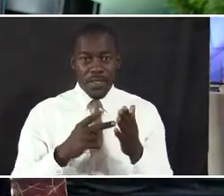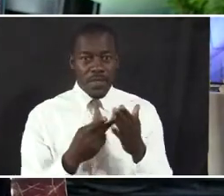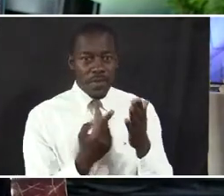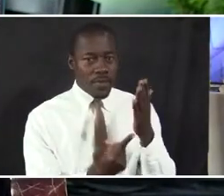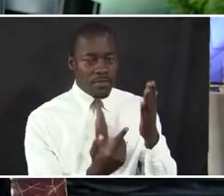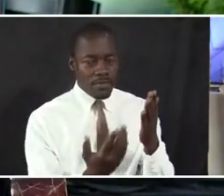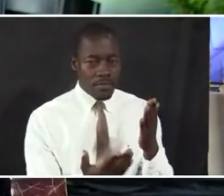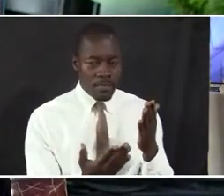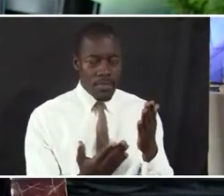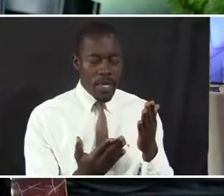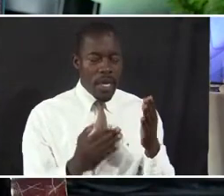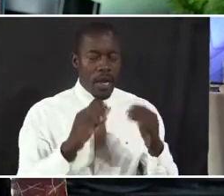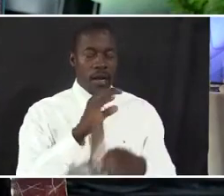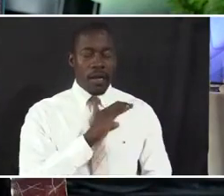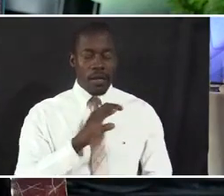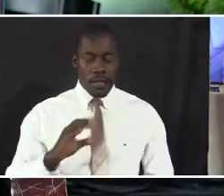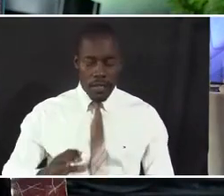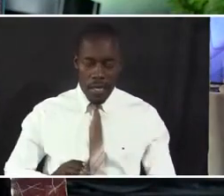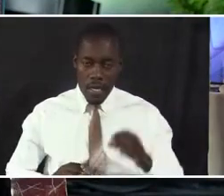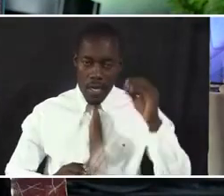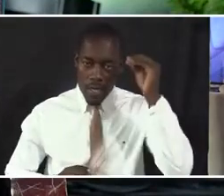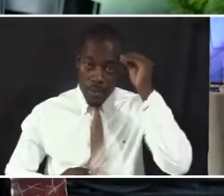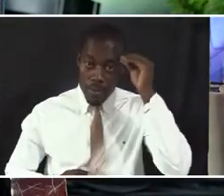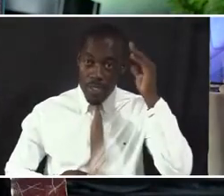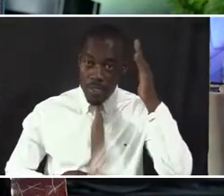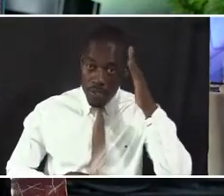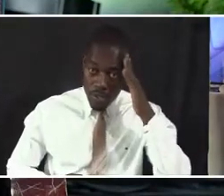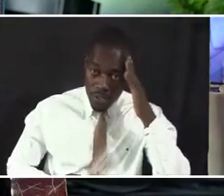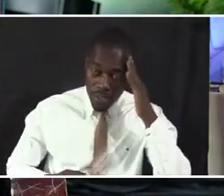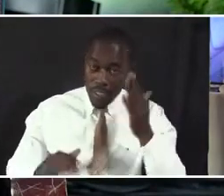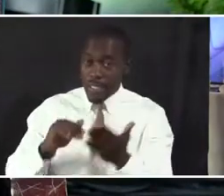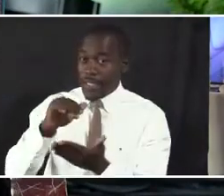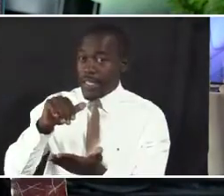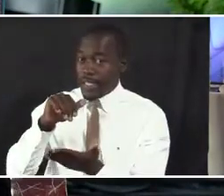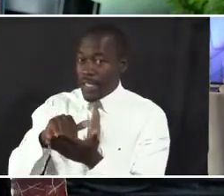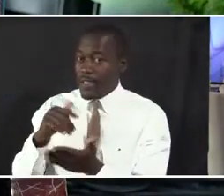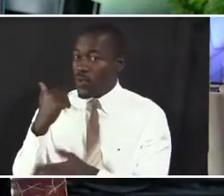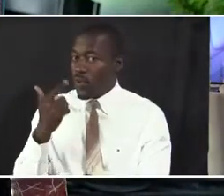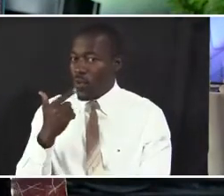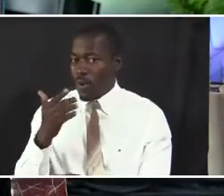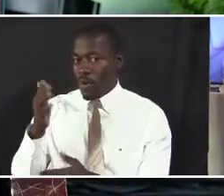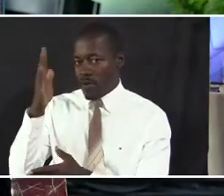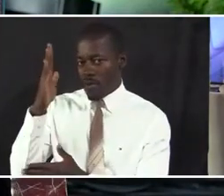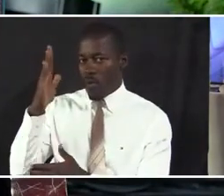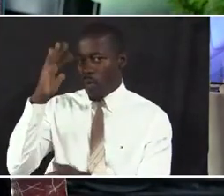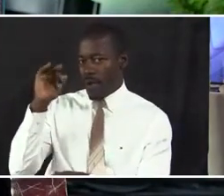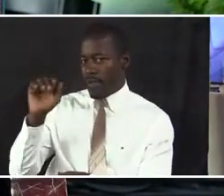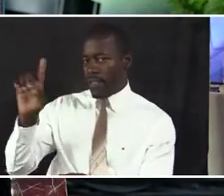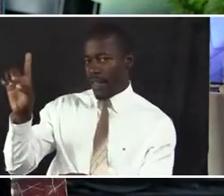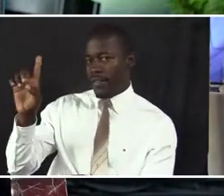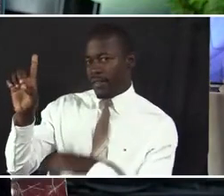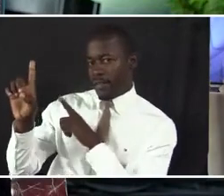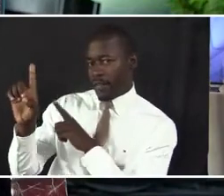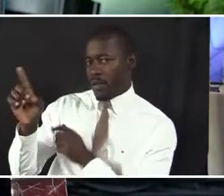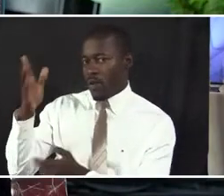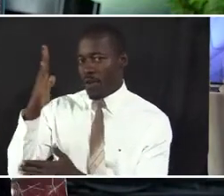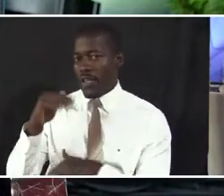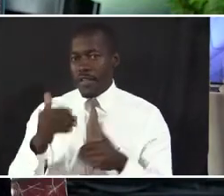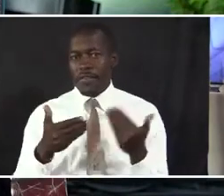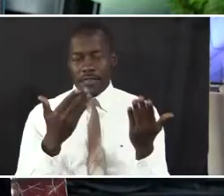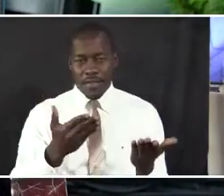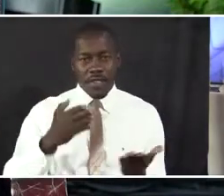of Christian education, the center is God, because it is God who gives